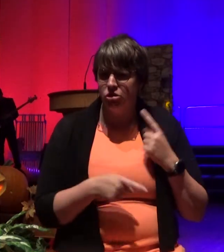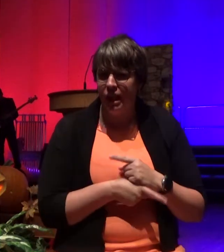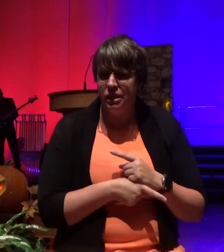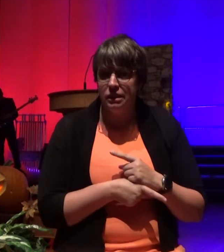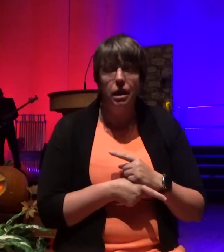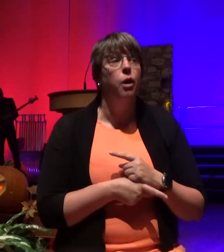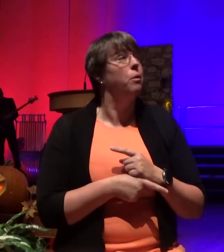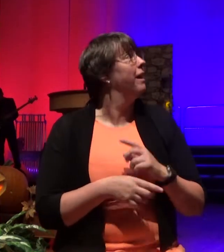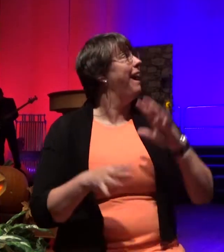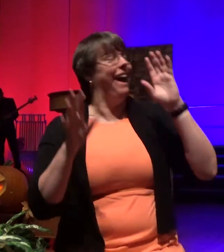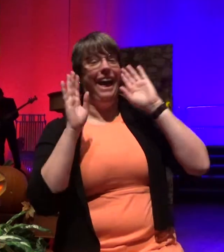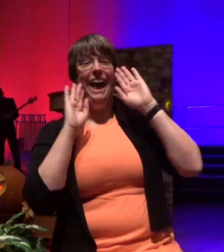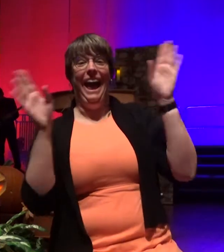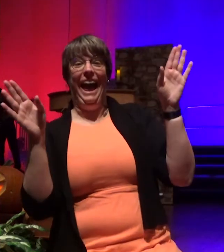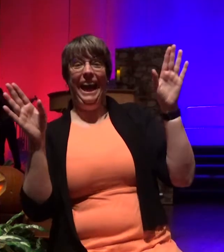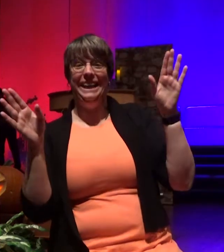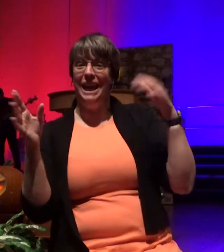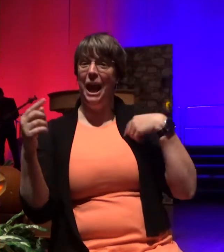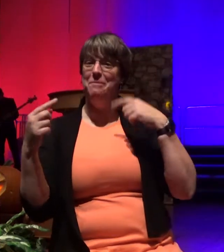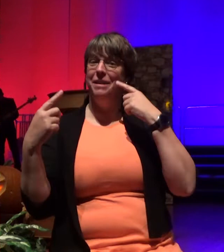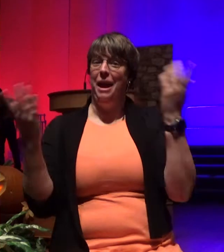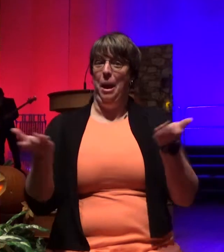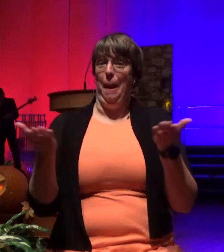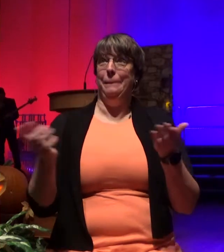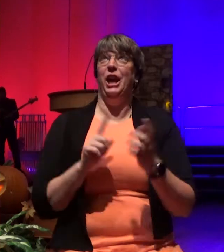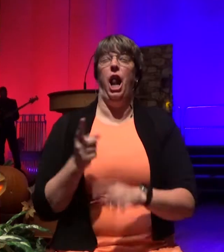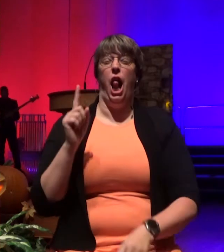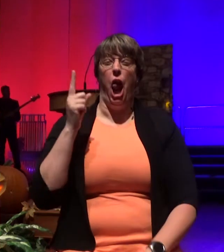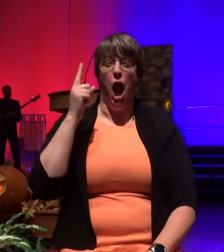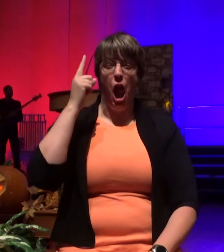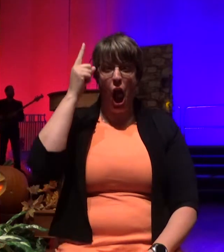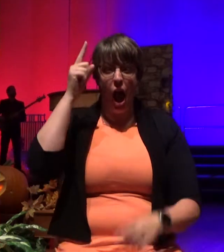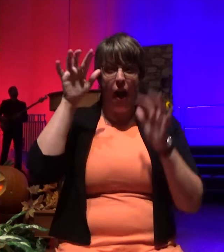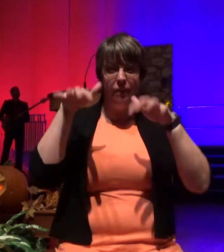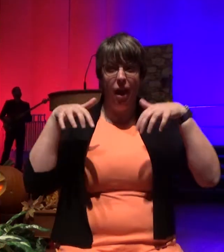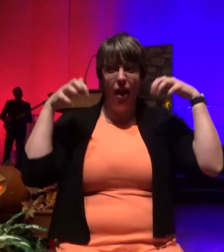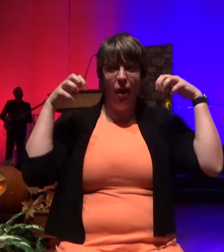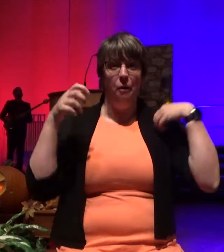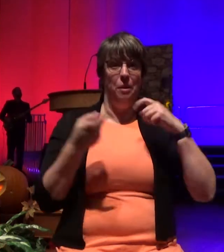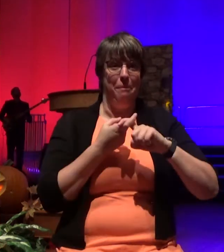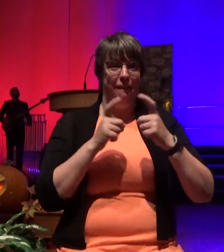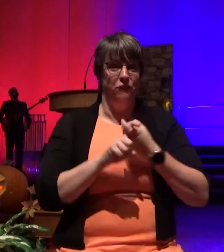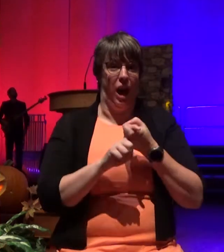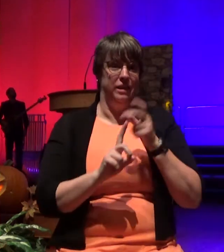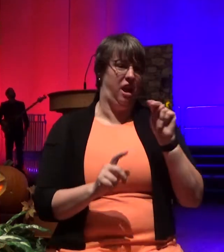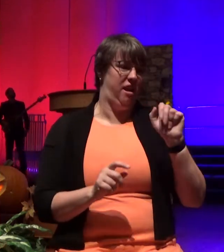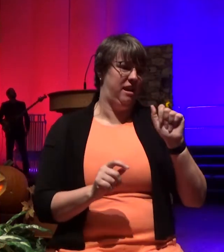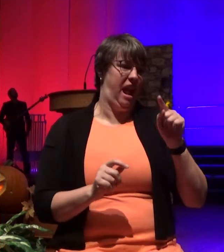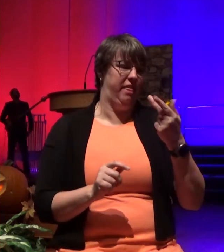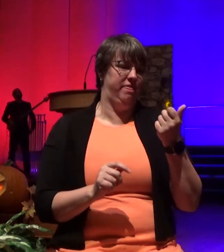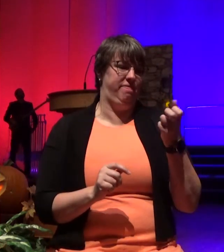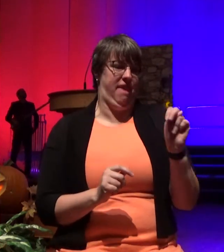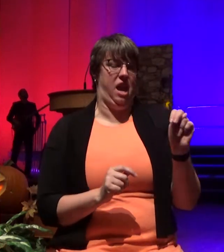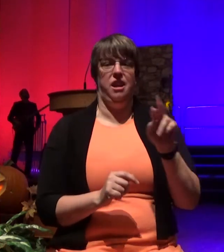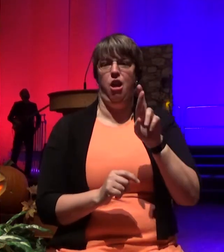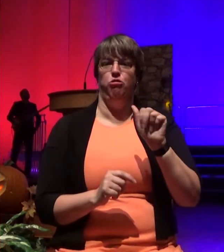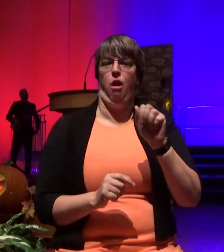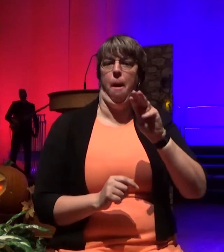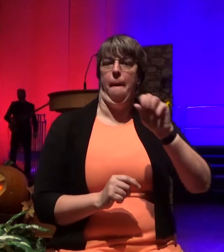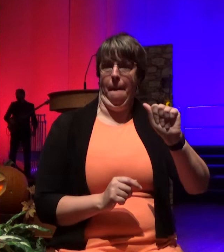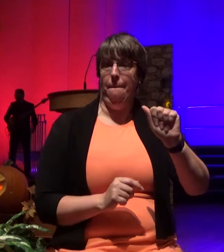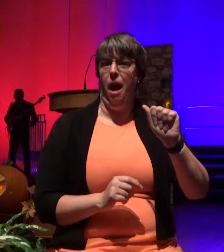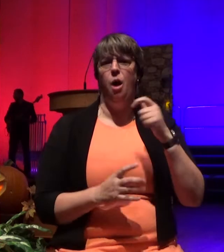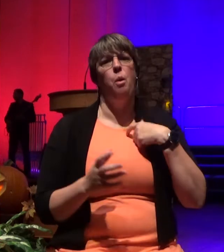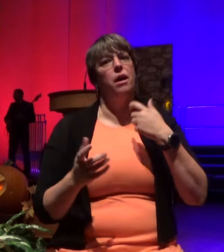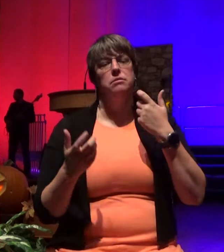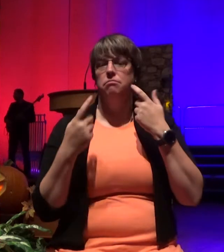Hey, it's the announcement guy. I'm up here in the crow's nest with my friends Nathan and Rama. Wanted to give a shout out to our great production department, and also wanted